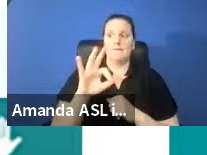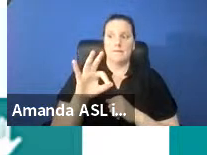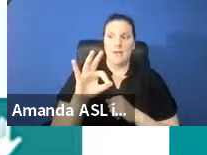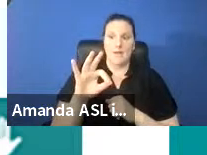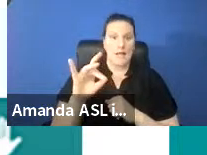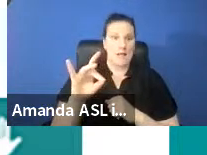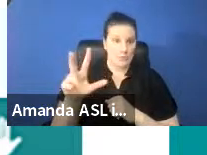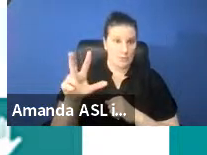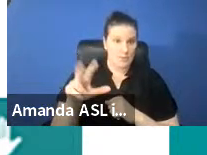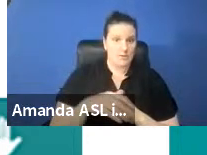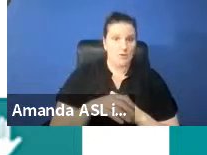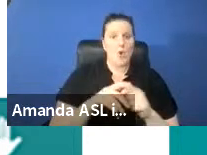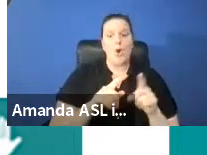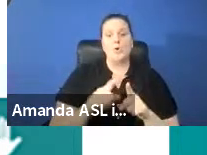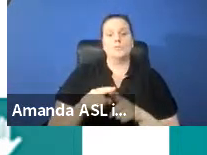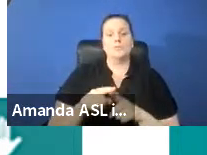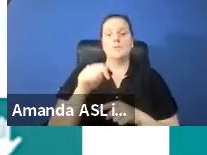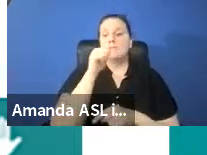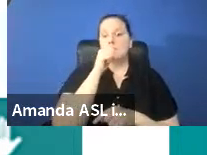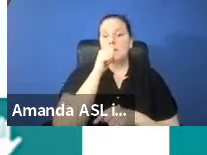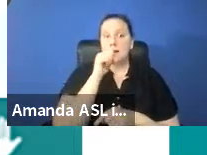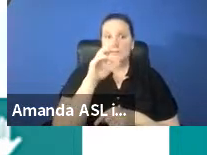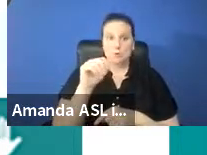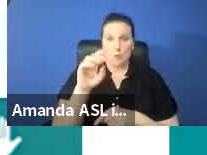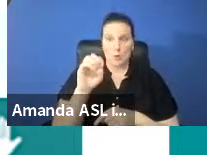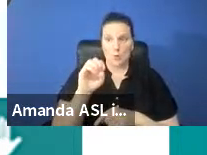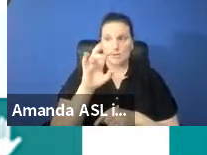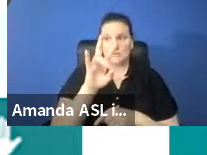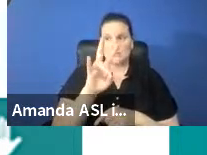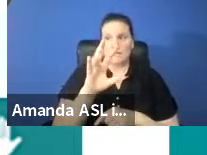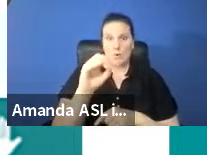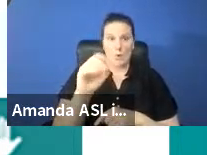986-0940-5983, as well as the passcode, which is